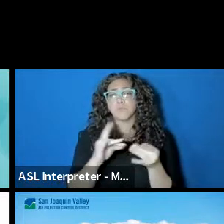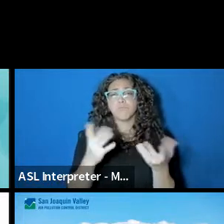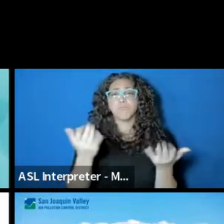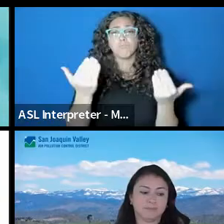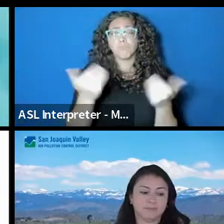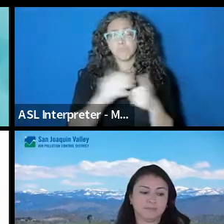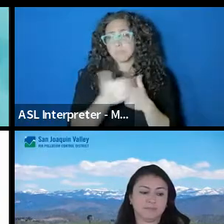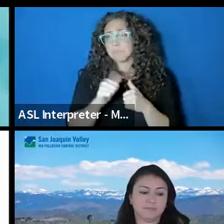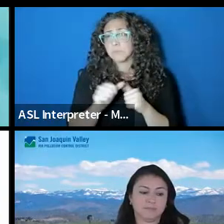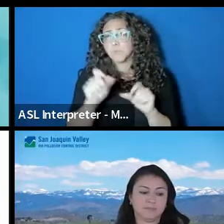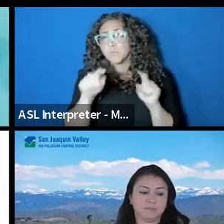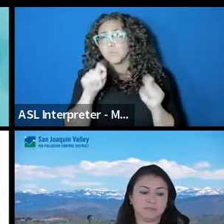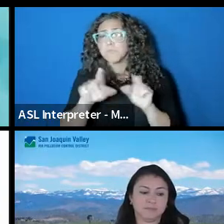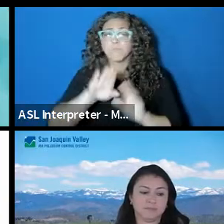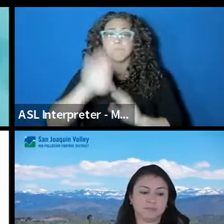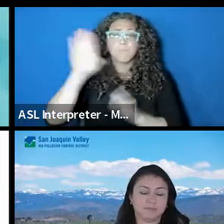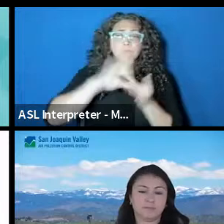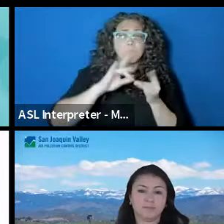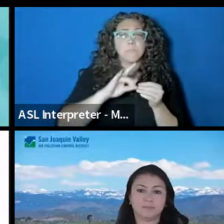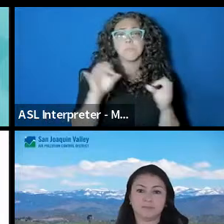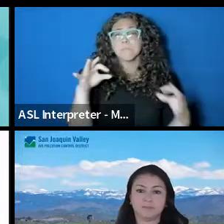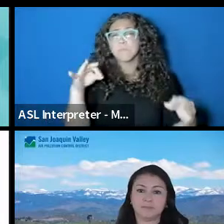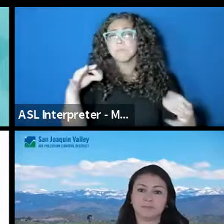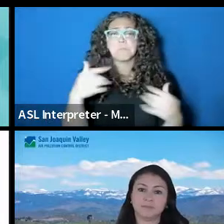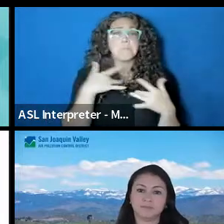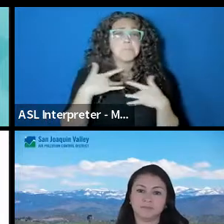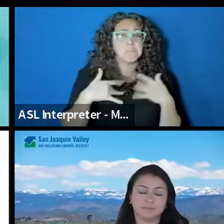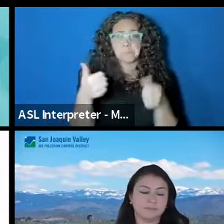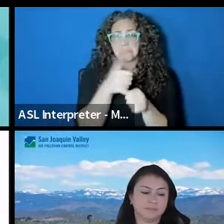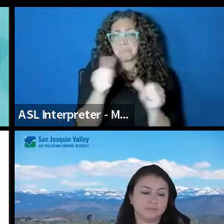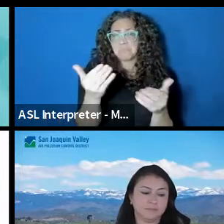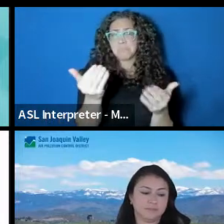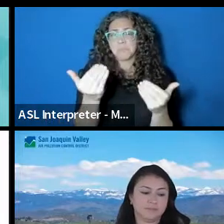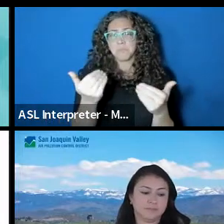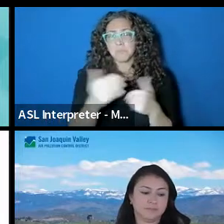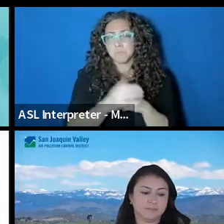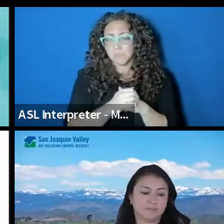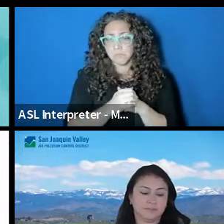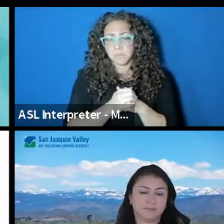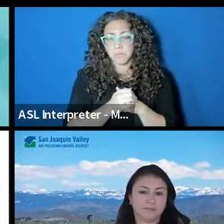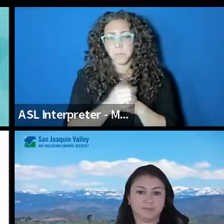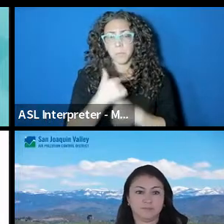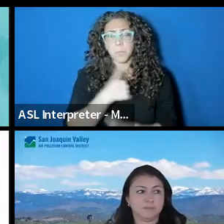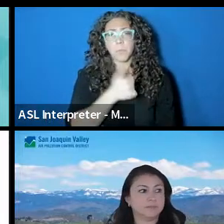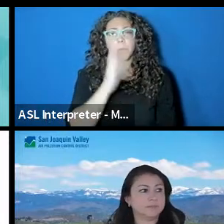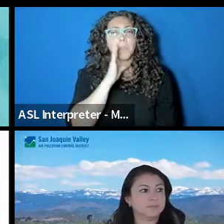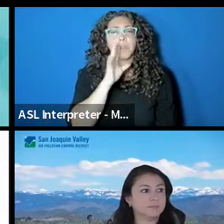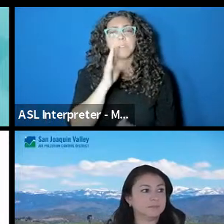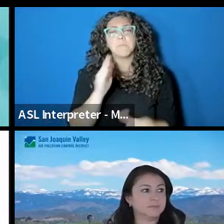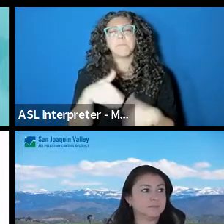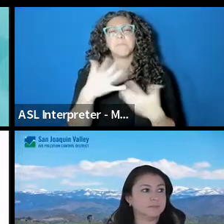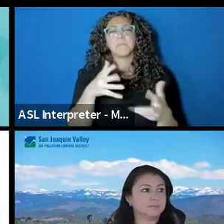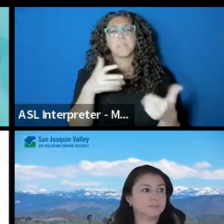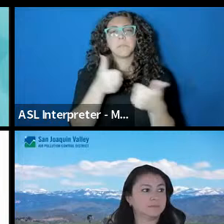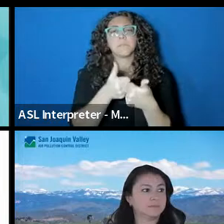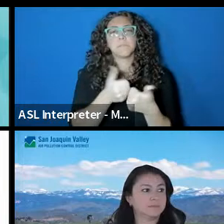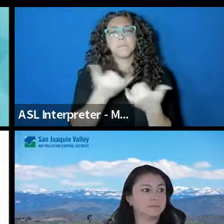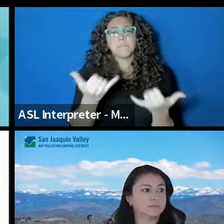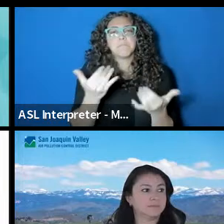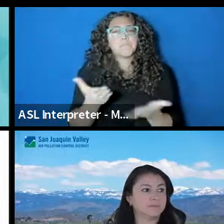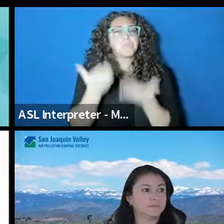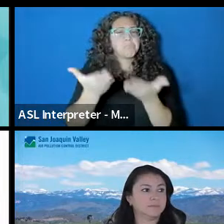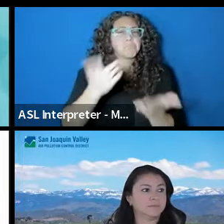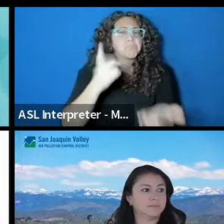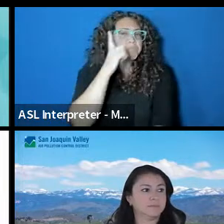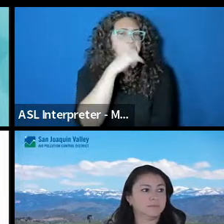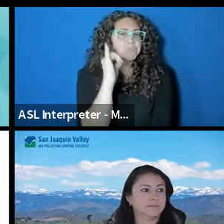proposals. Little Manila Rising is looking forward to providing you all with an update on where the proposals are currently.